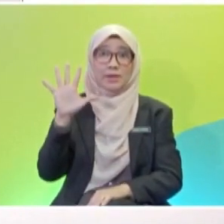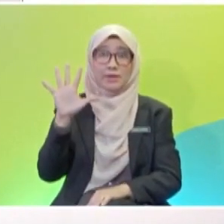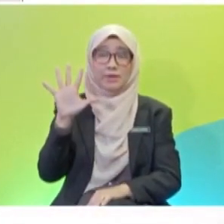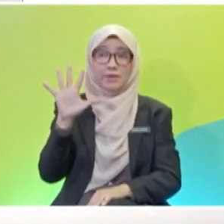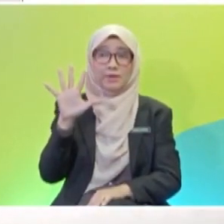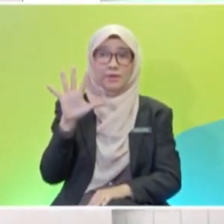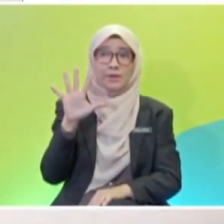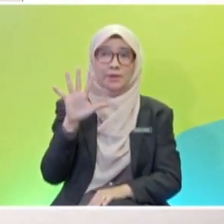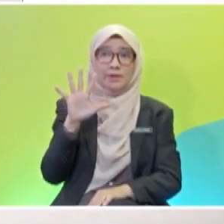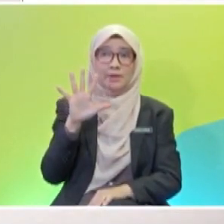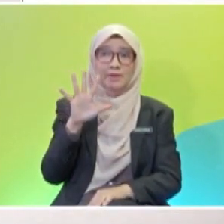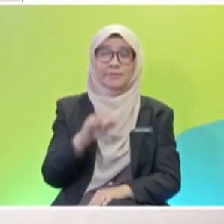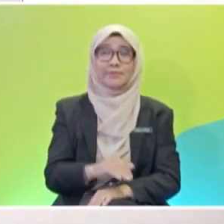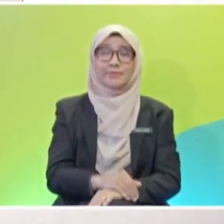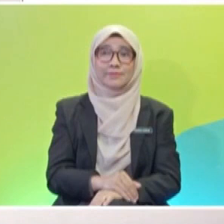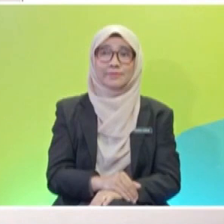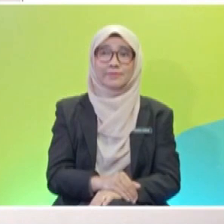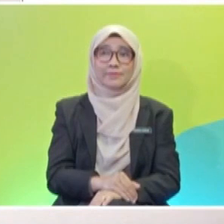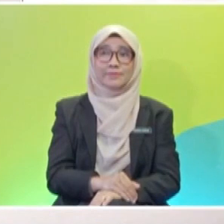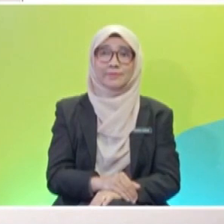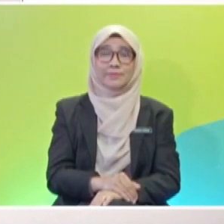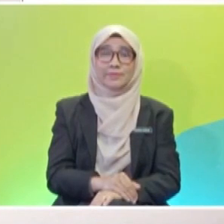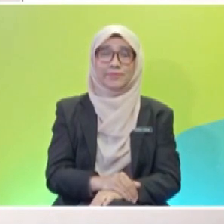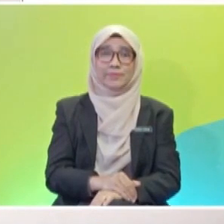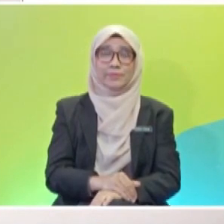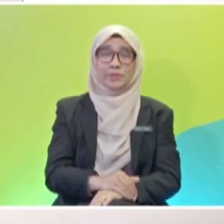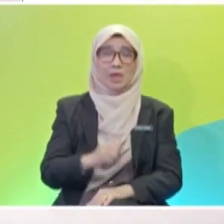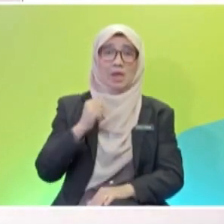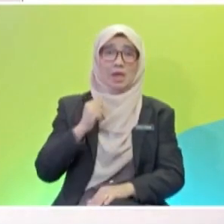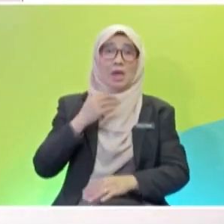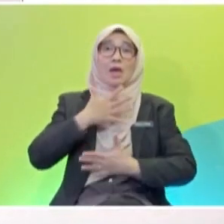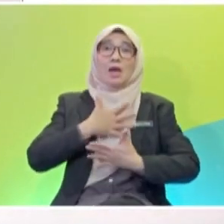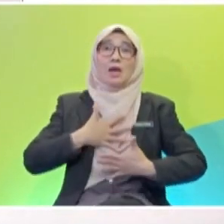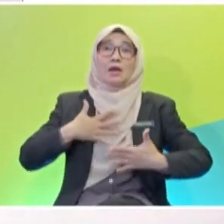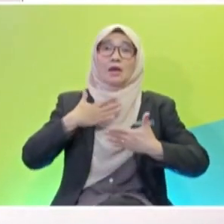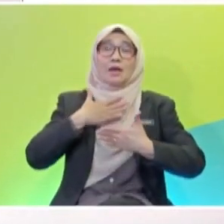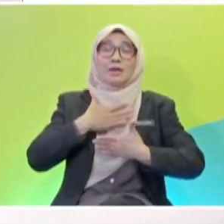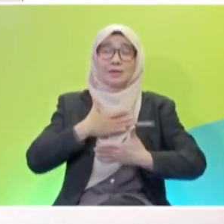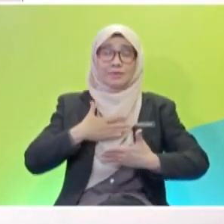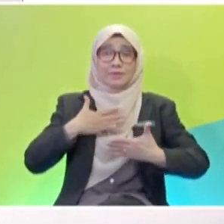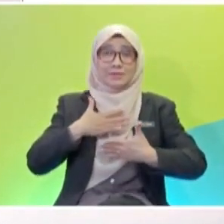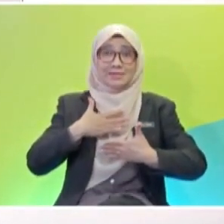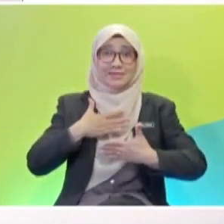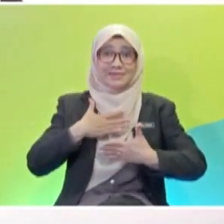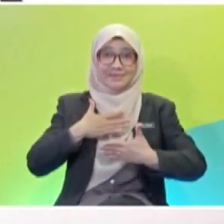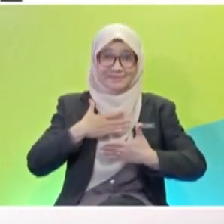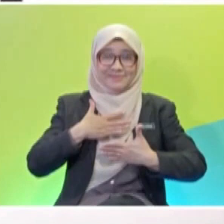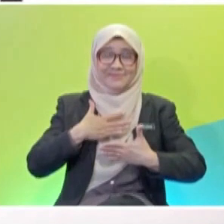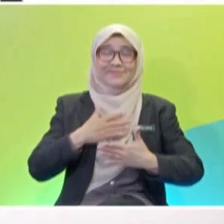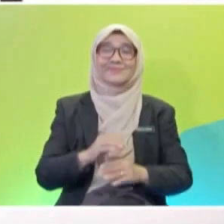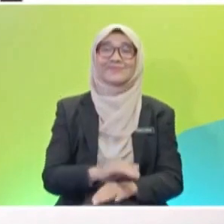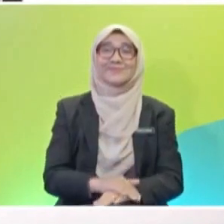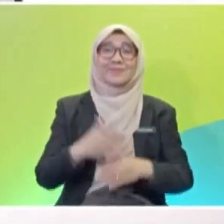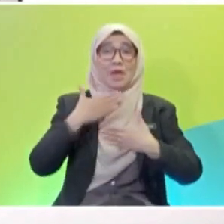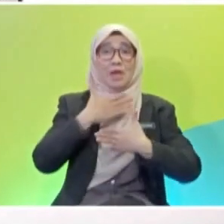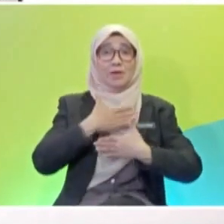Doshina again. Come on, darling. Appreciate, see, recognize somebody's or Yes. something's value. That's correct. And I really